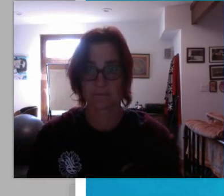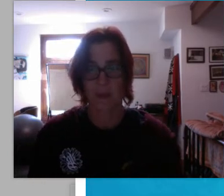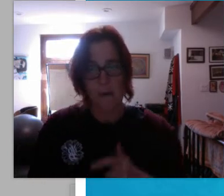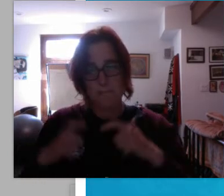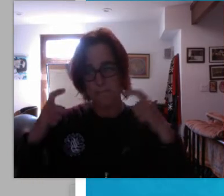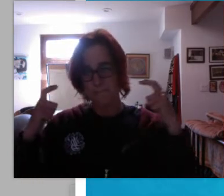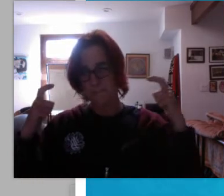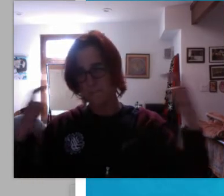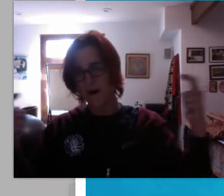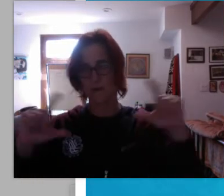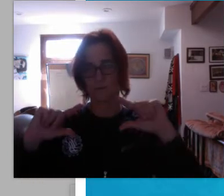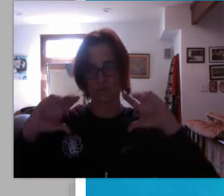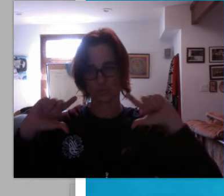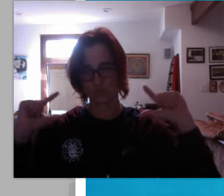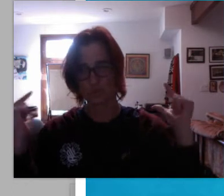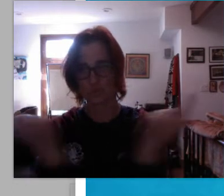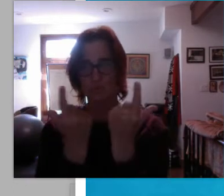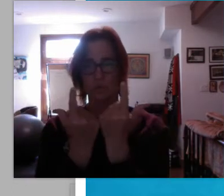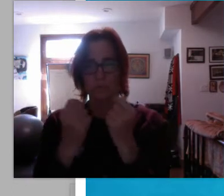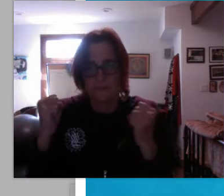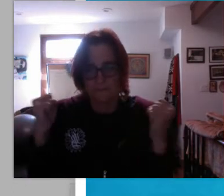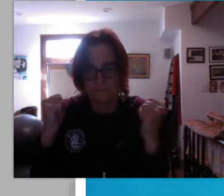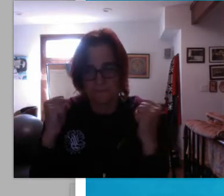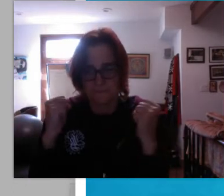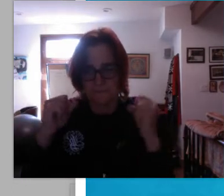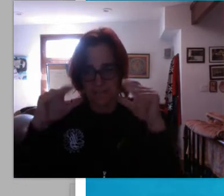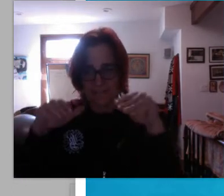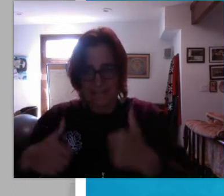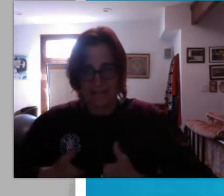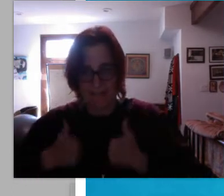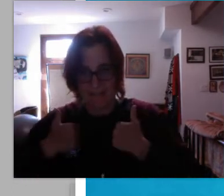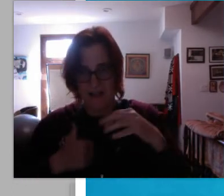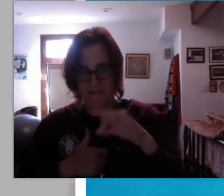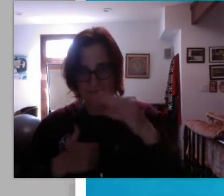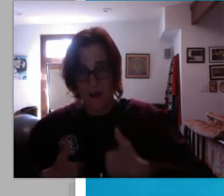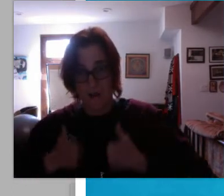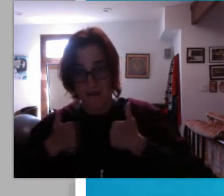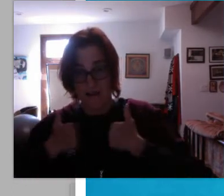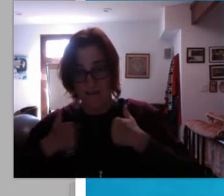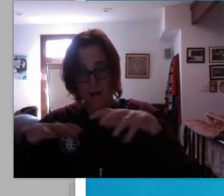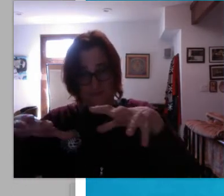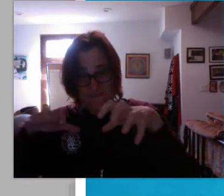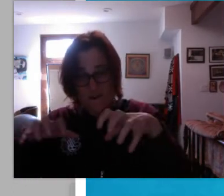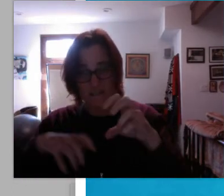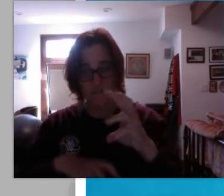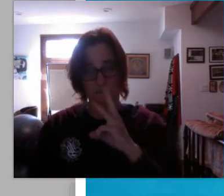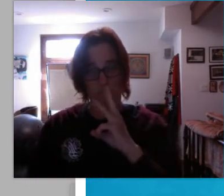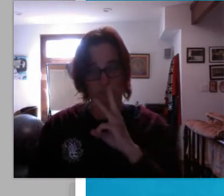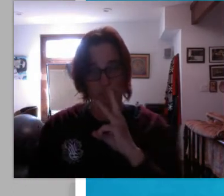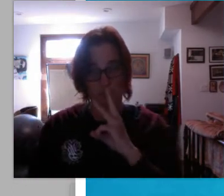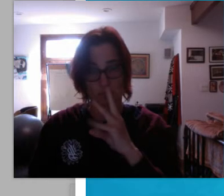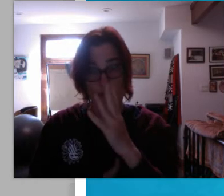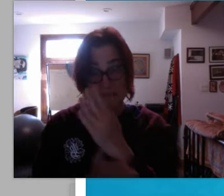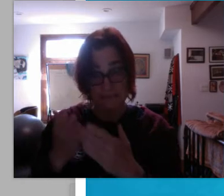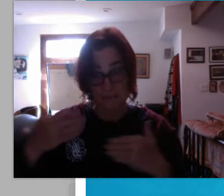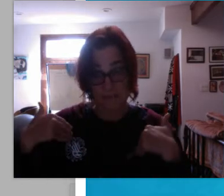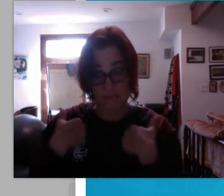Huge groups of Arctic sea life were also found living in freezing water.